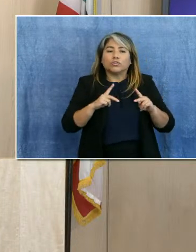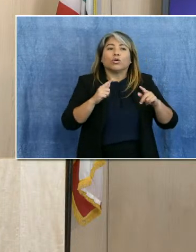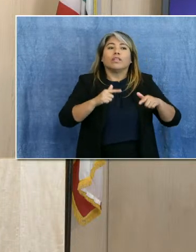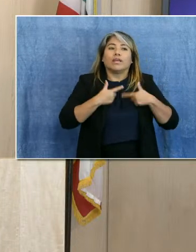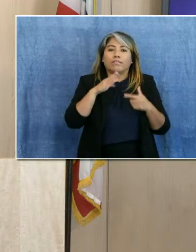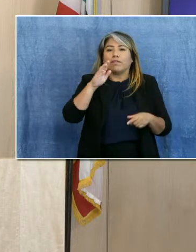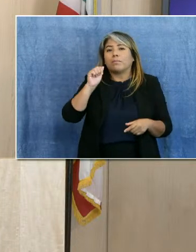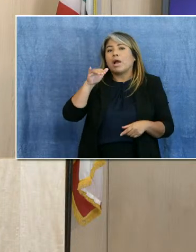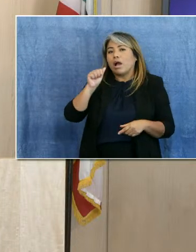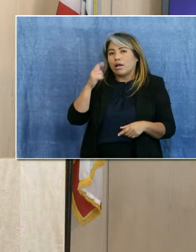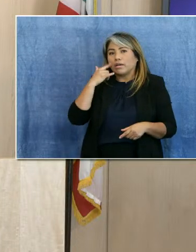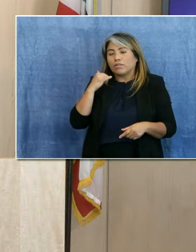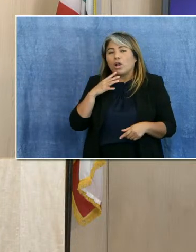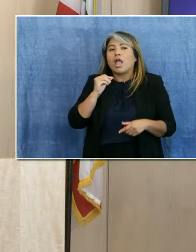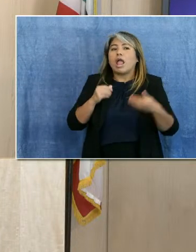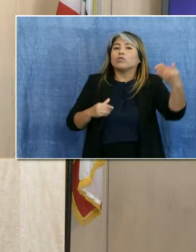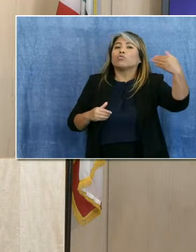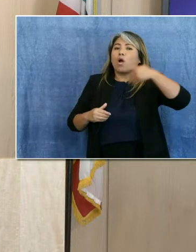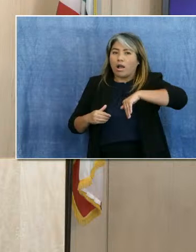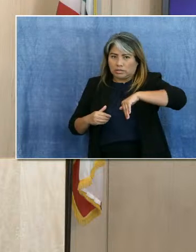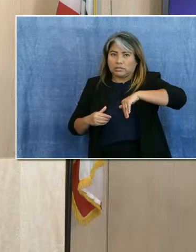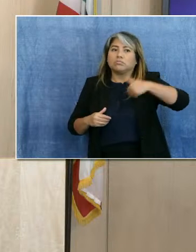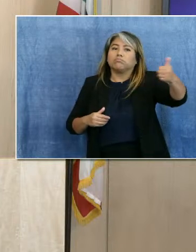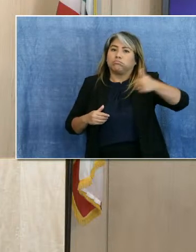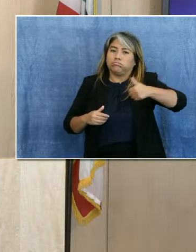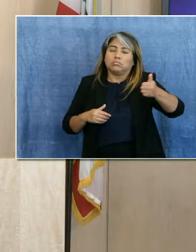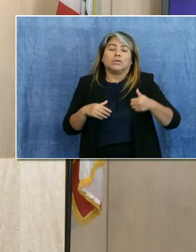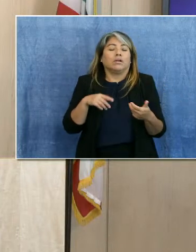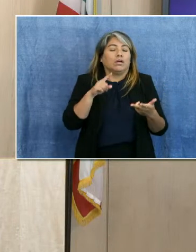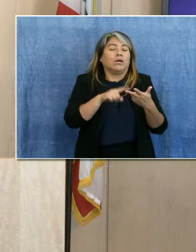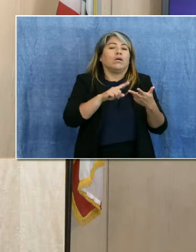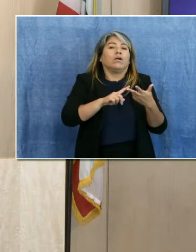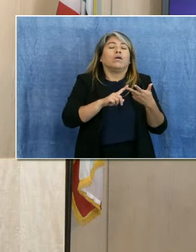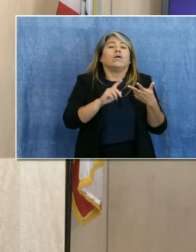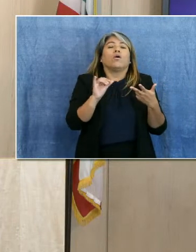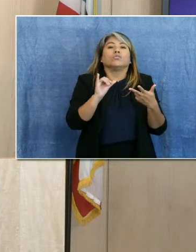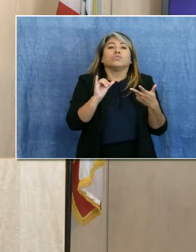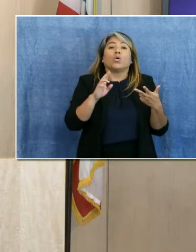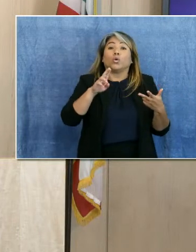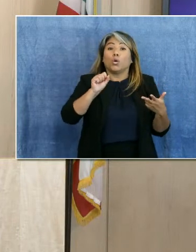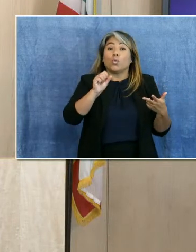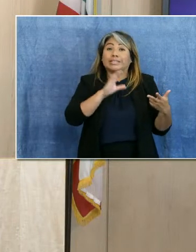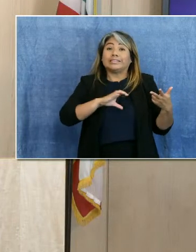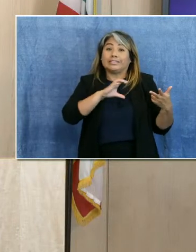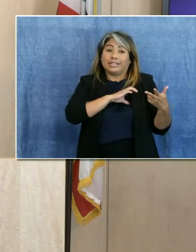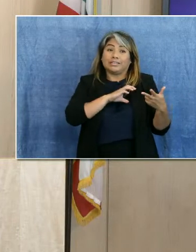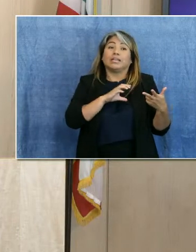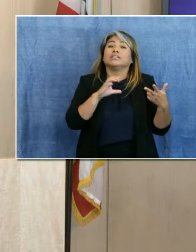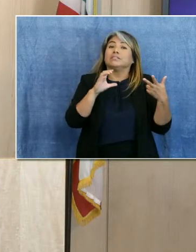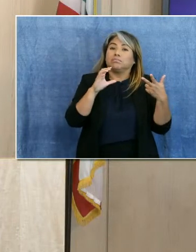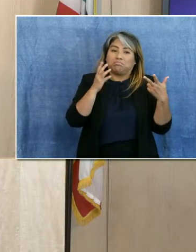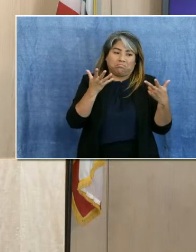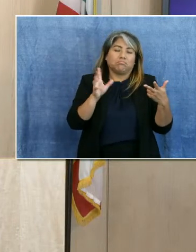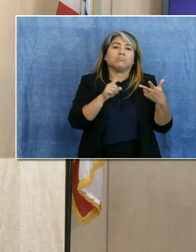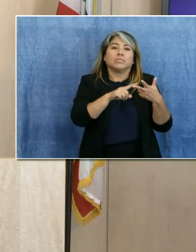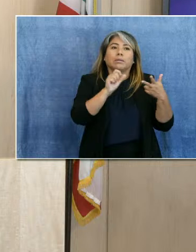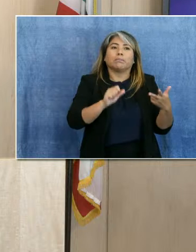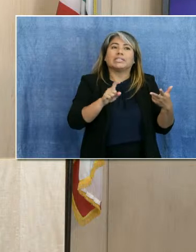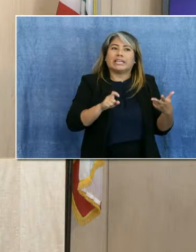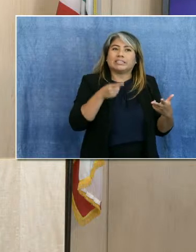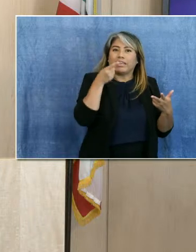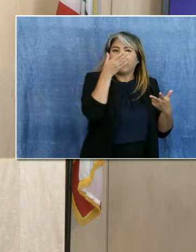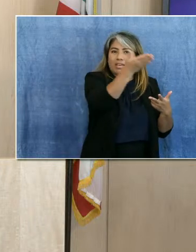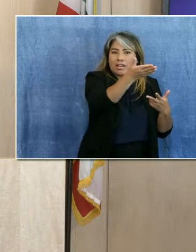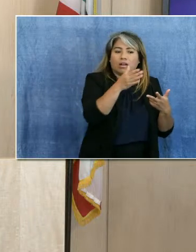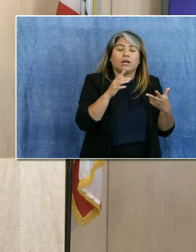Baja California and cross the border, so also individuals that are U.S. citizens can be tested there. And